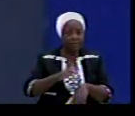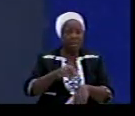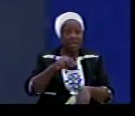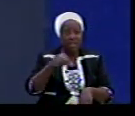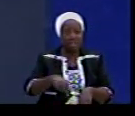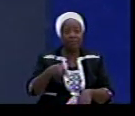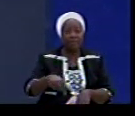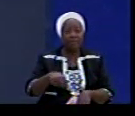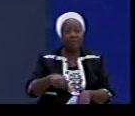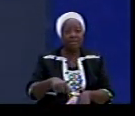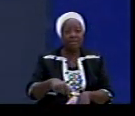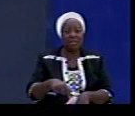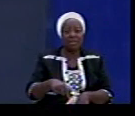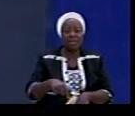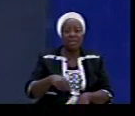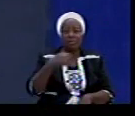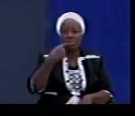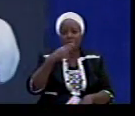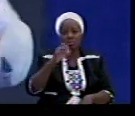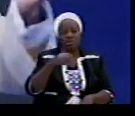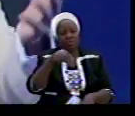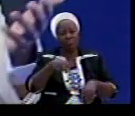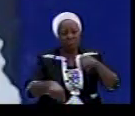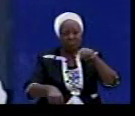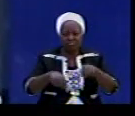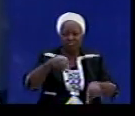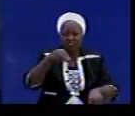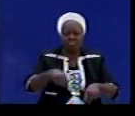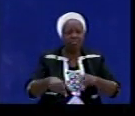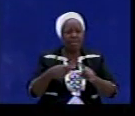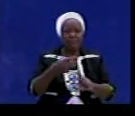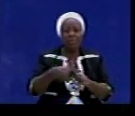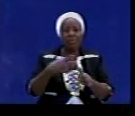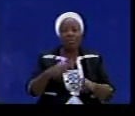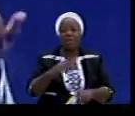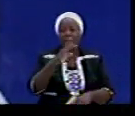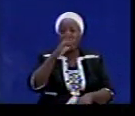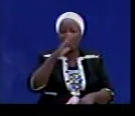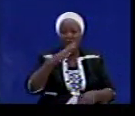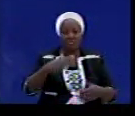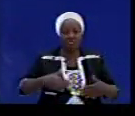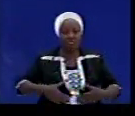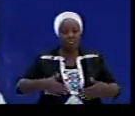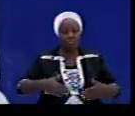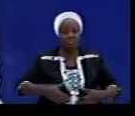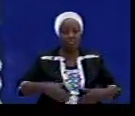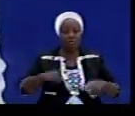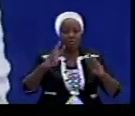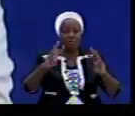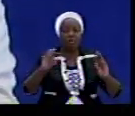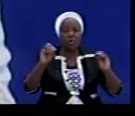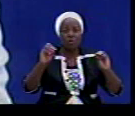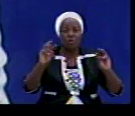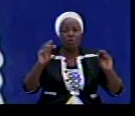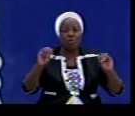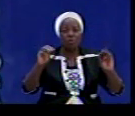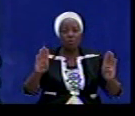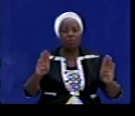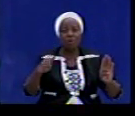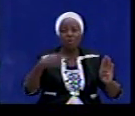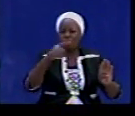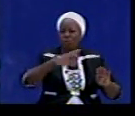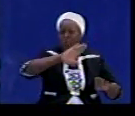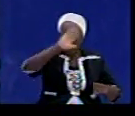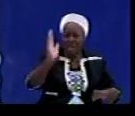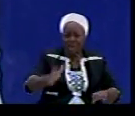who never had walked. There was one of the people there, hearing the word of God, like you are there